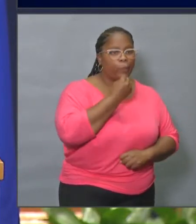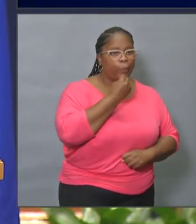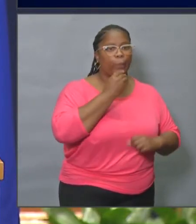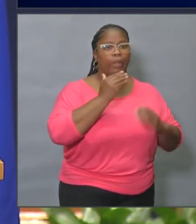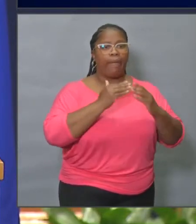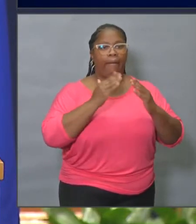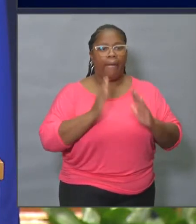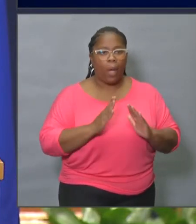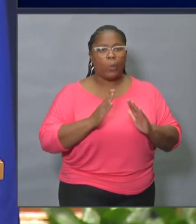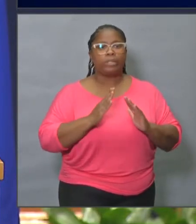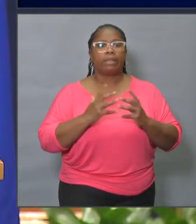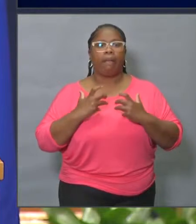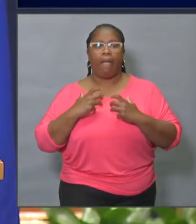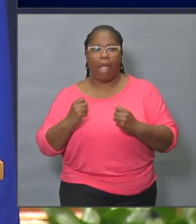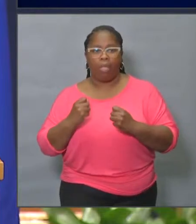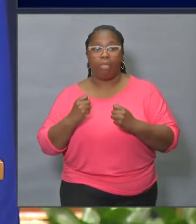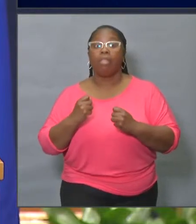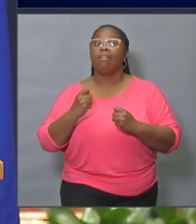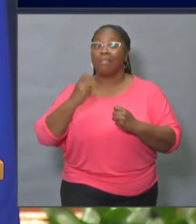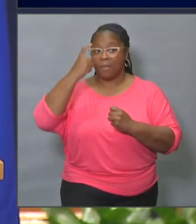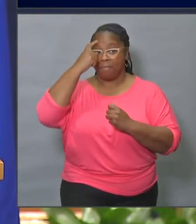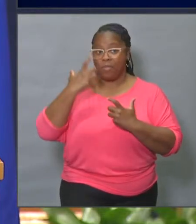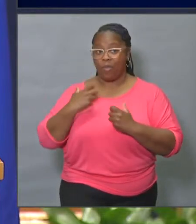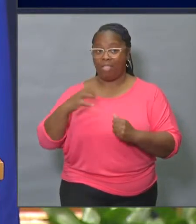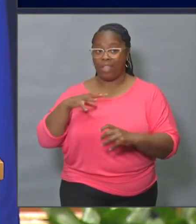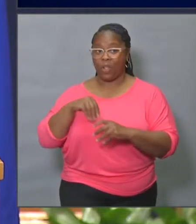supports. And I encourage you to visit the